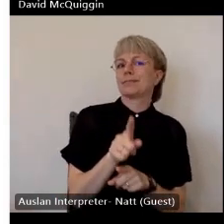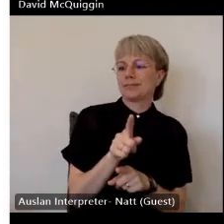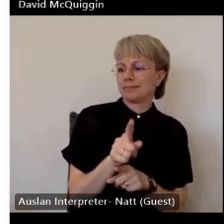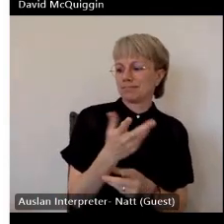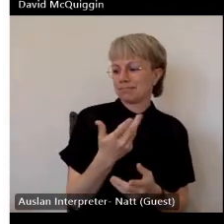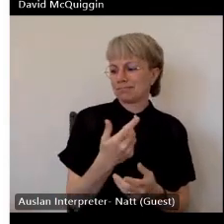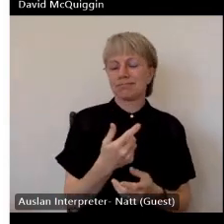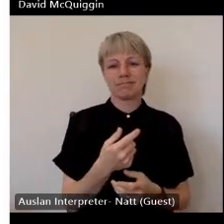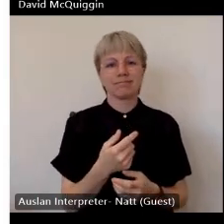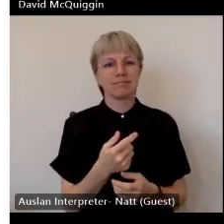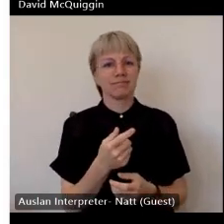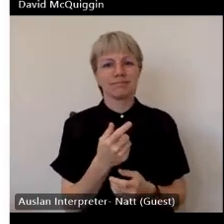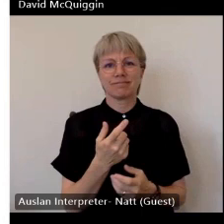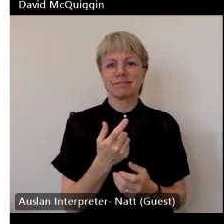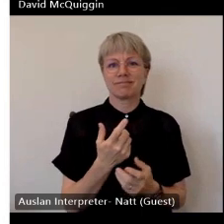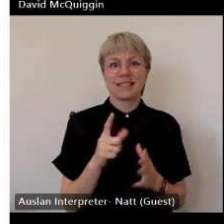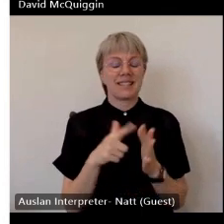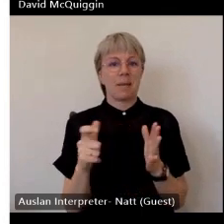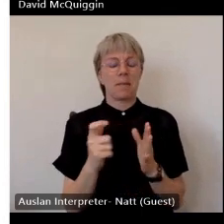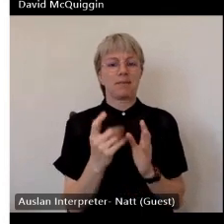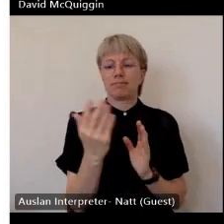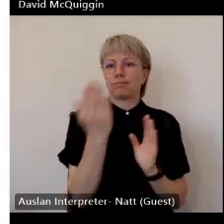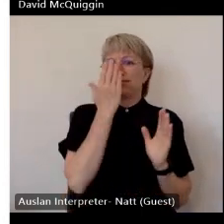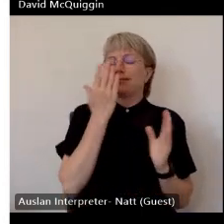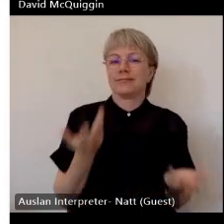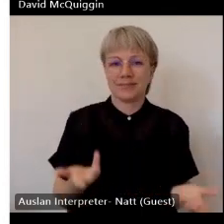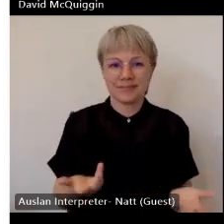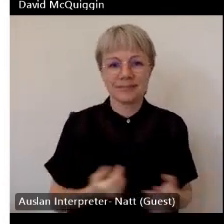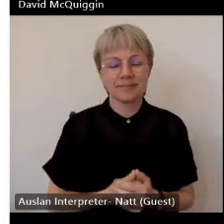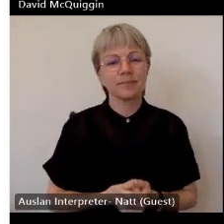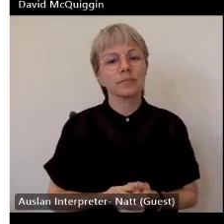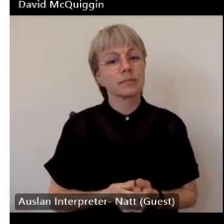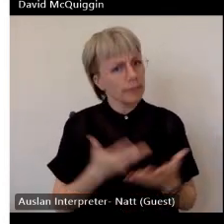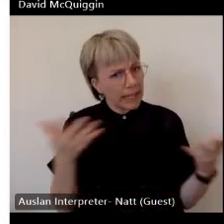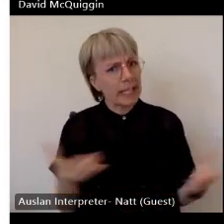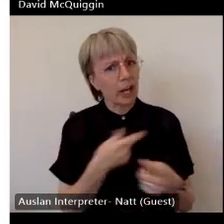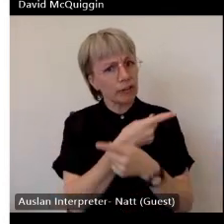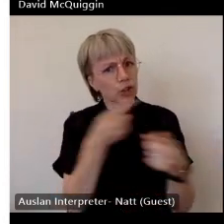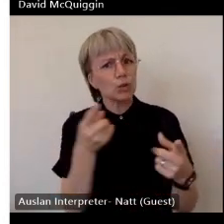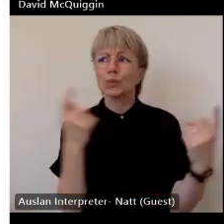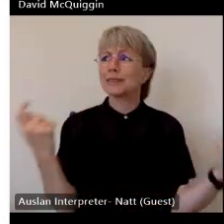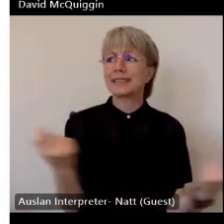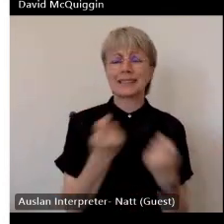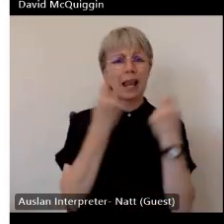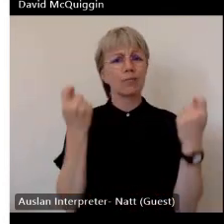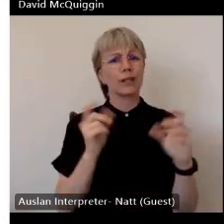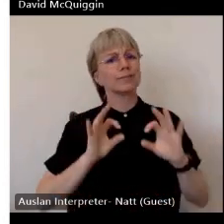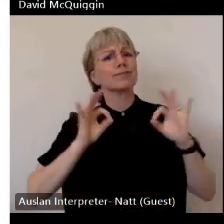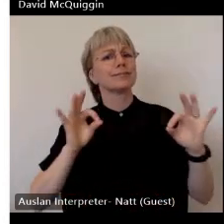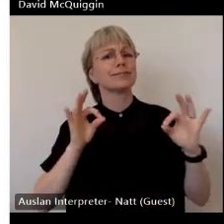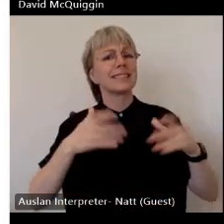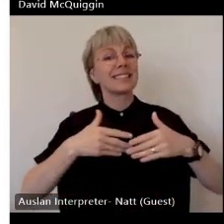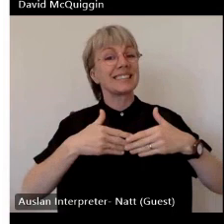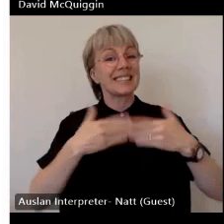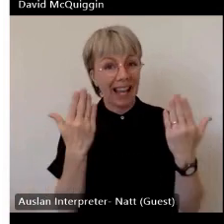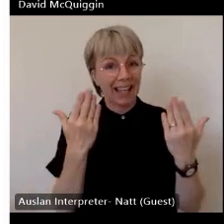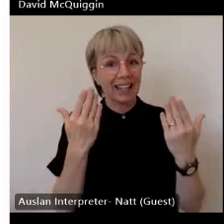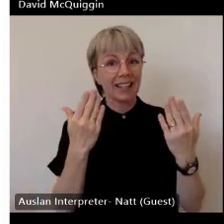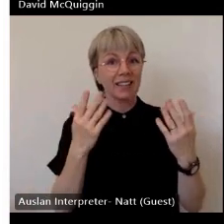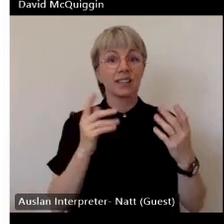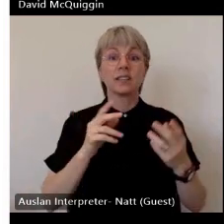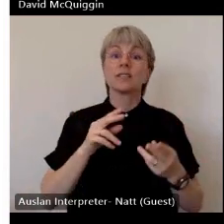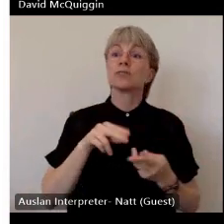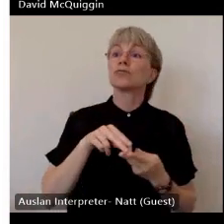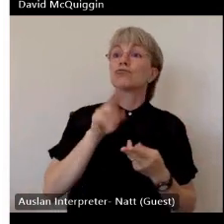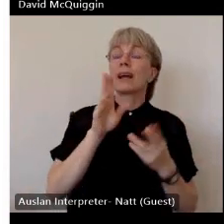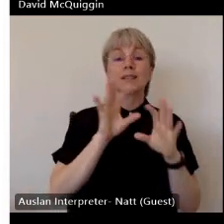us. The Australian Network on Disability encourages everyone to celebrate this day, which aims to raise awareness